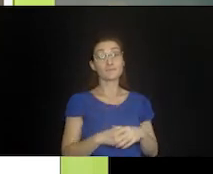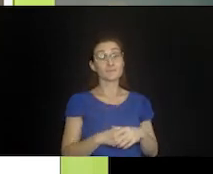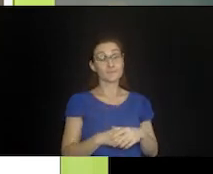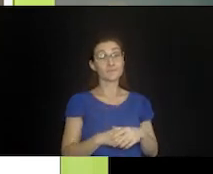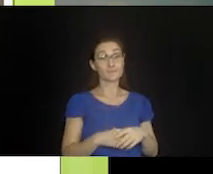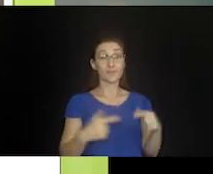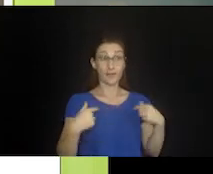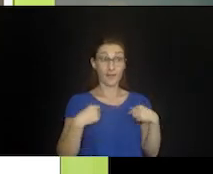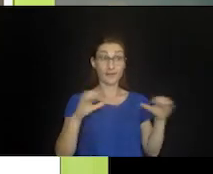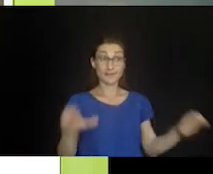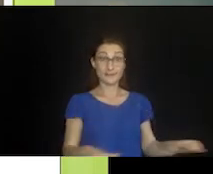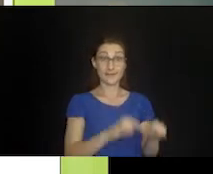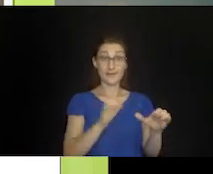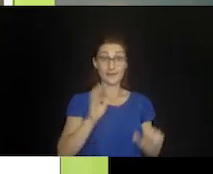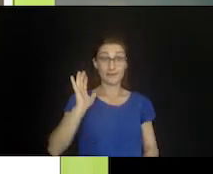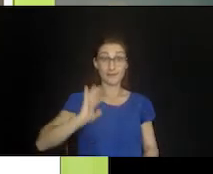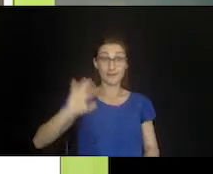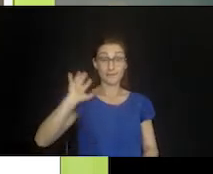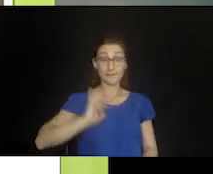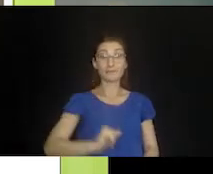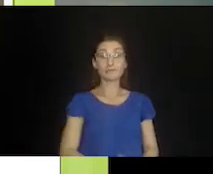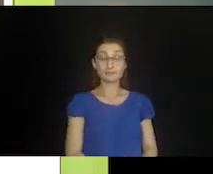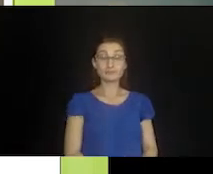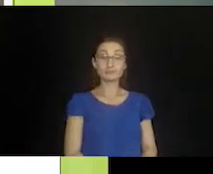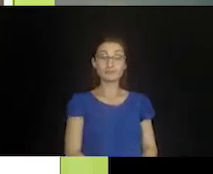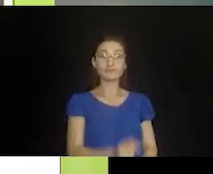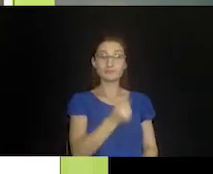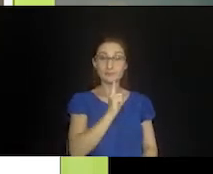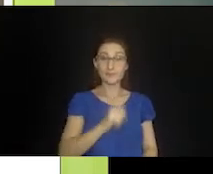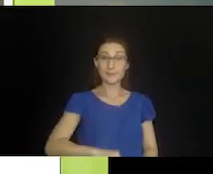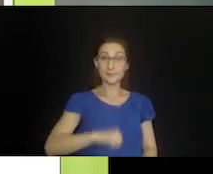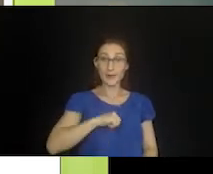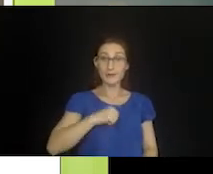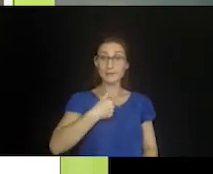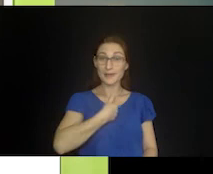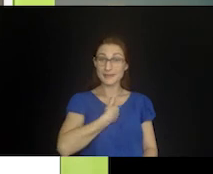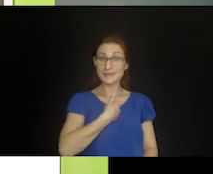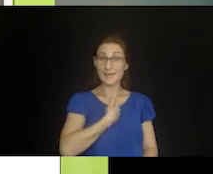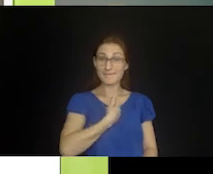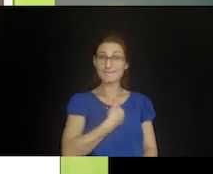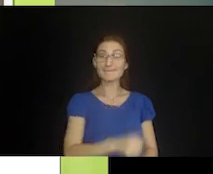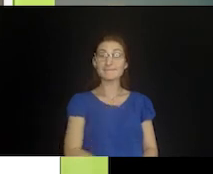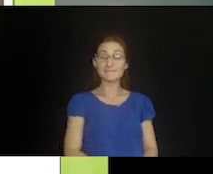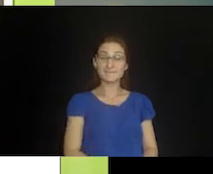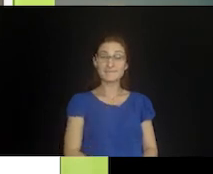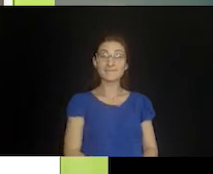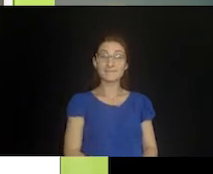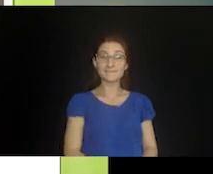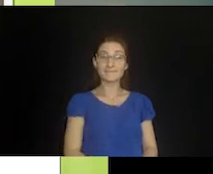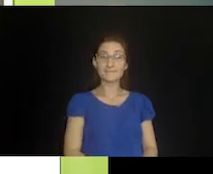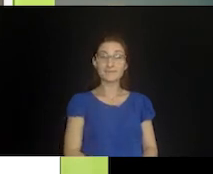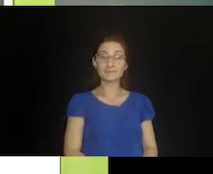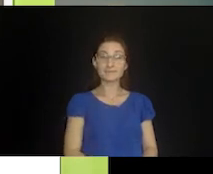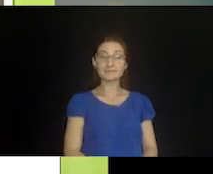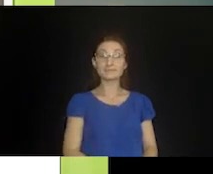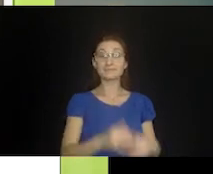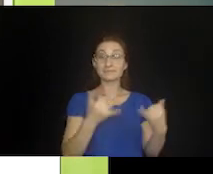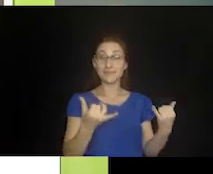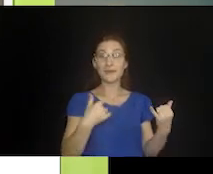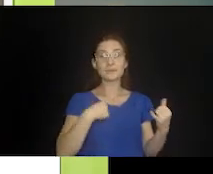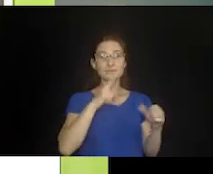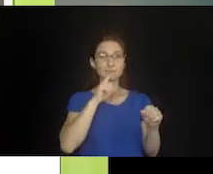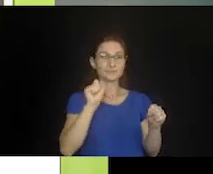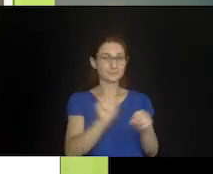I'm saying the same thing too, because I did it, and I was really proud of myself,